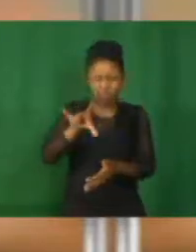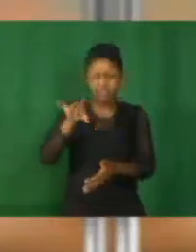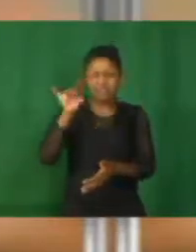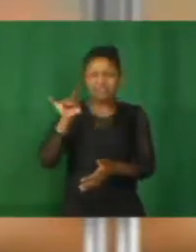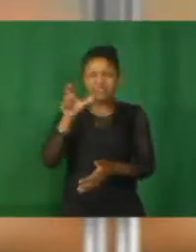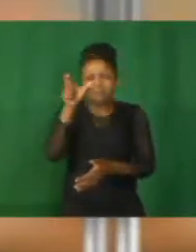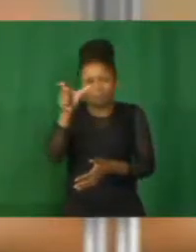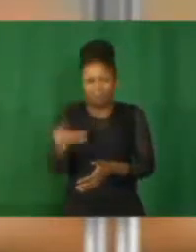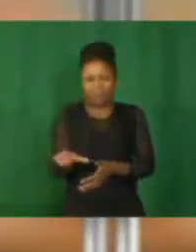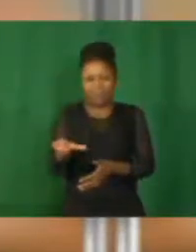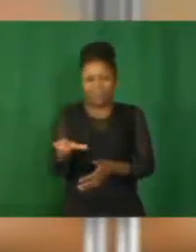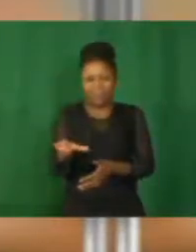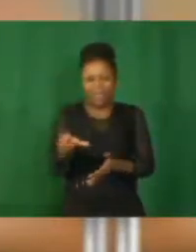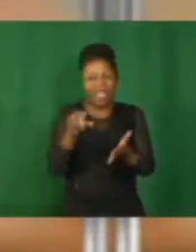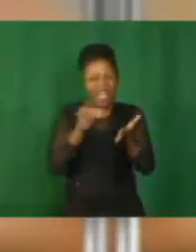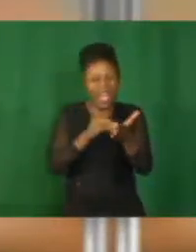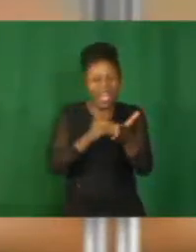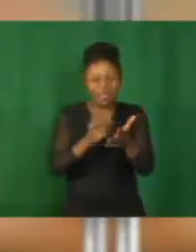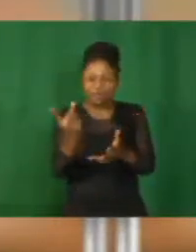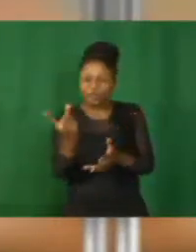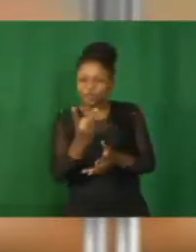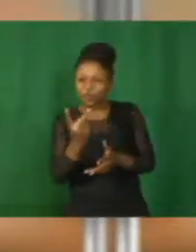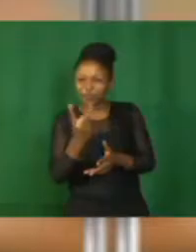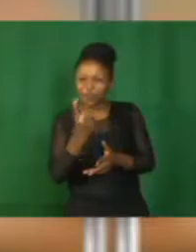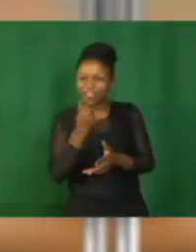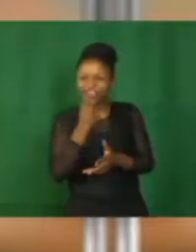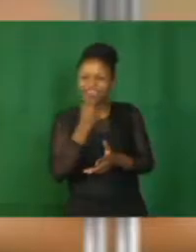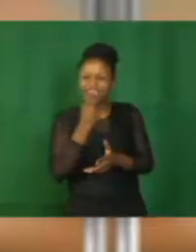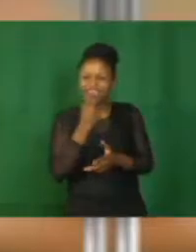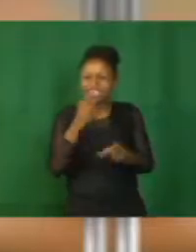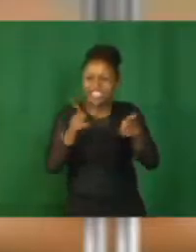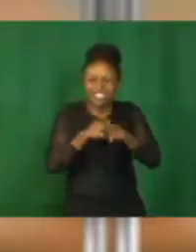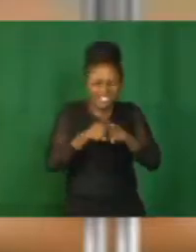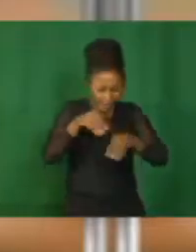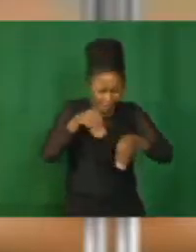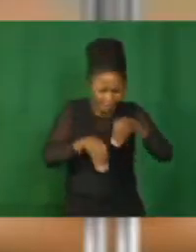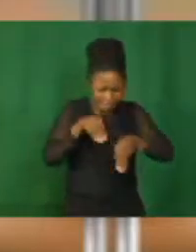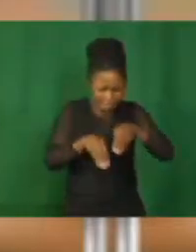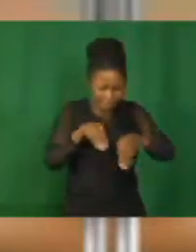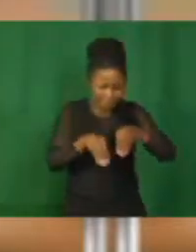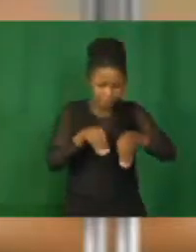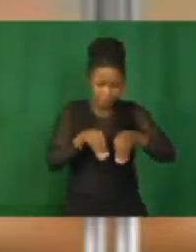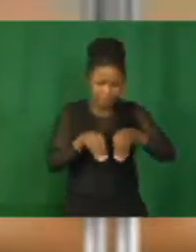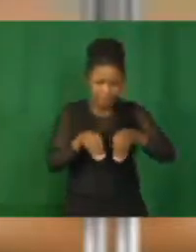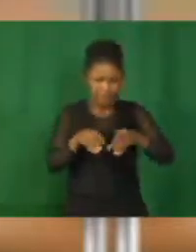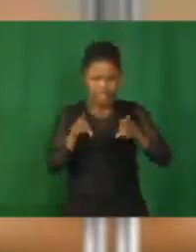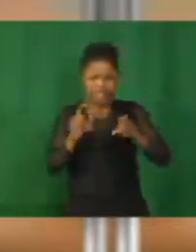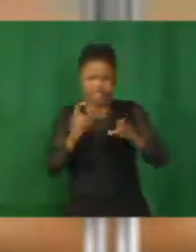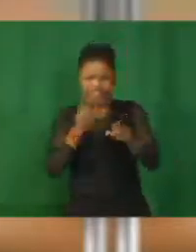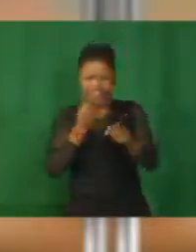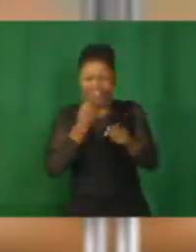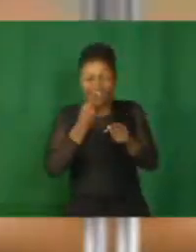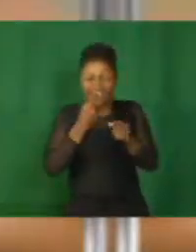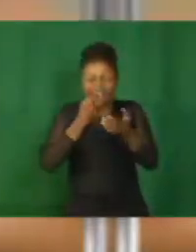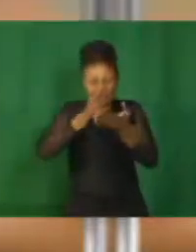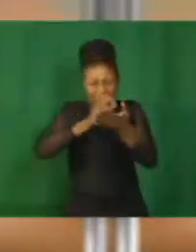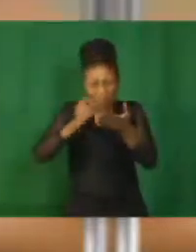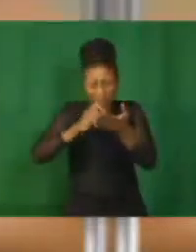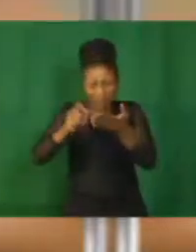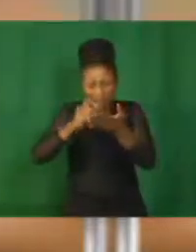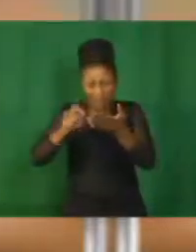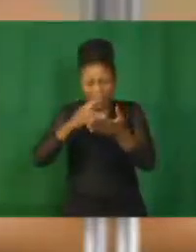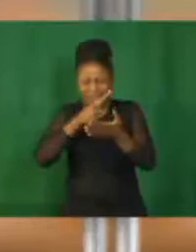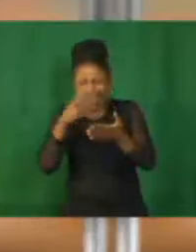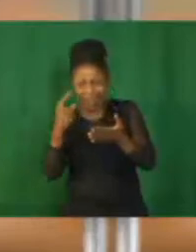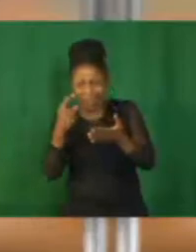stones, write the names on those two stones, and then put the names in a pot, shake the pot, shake it, shake it,